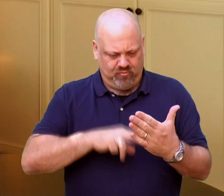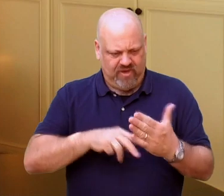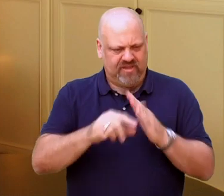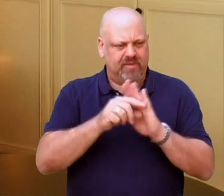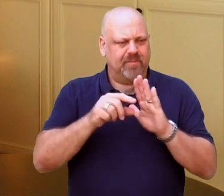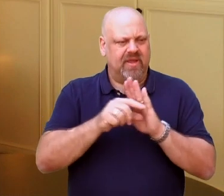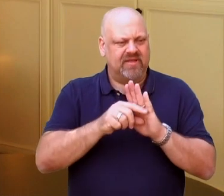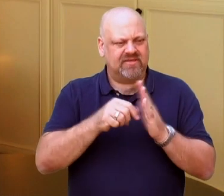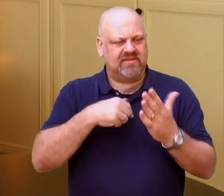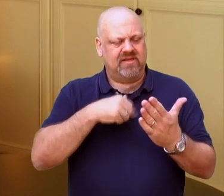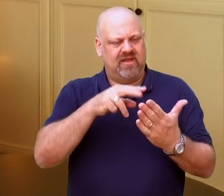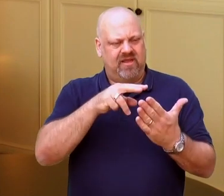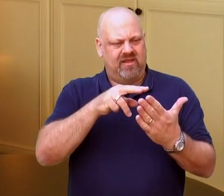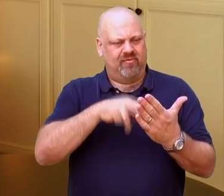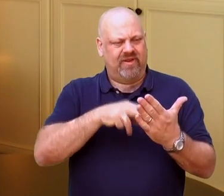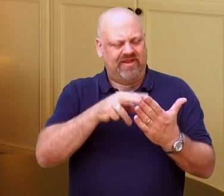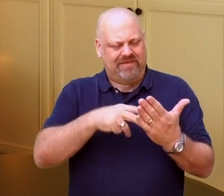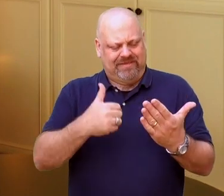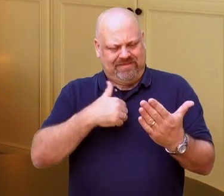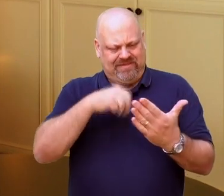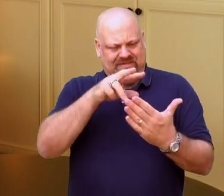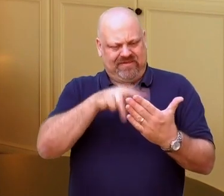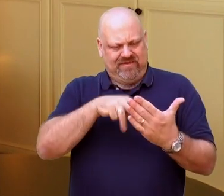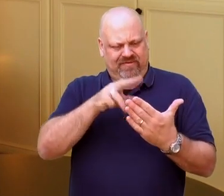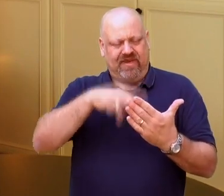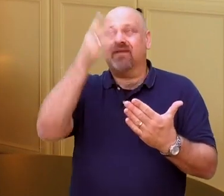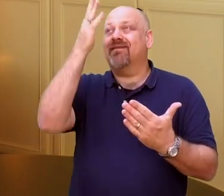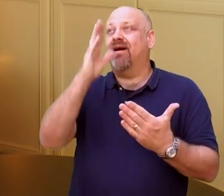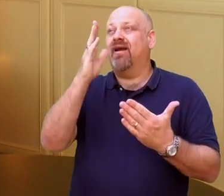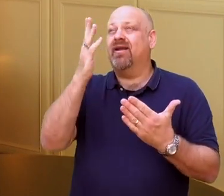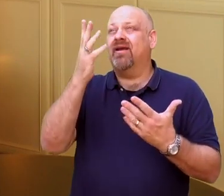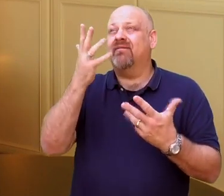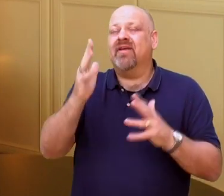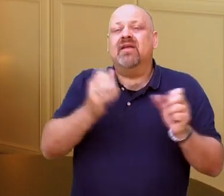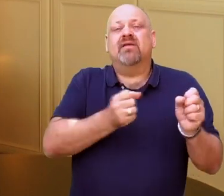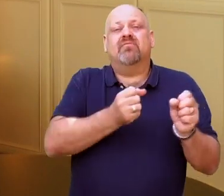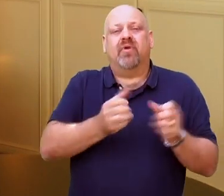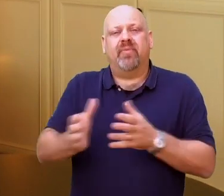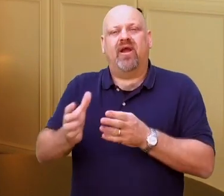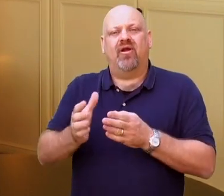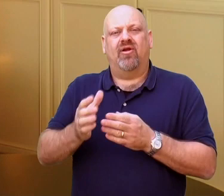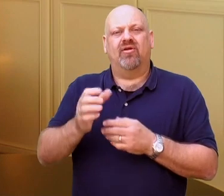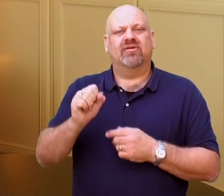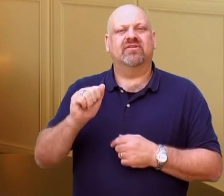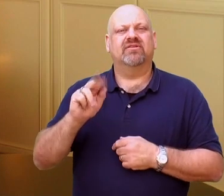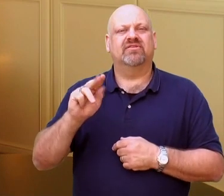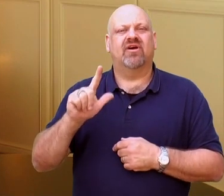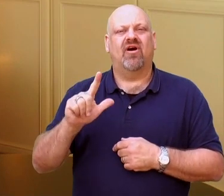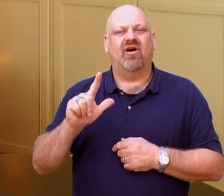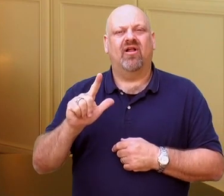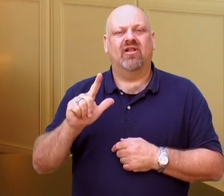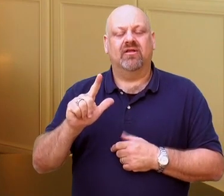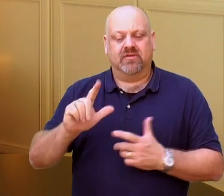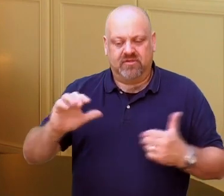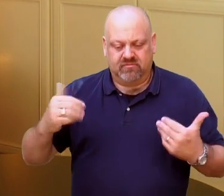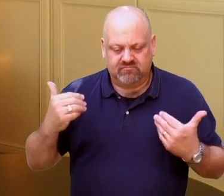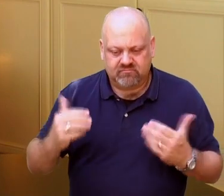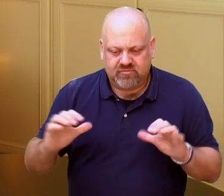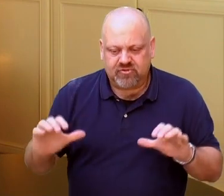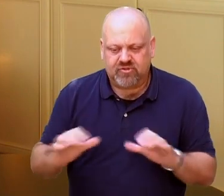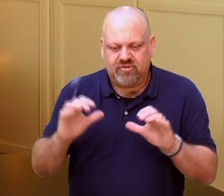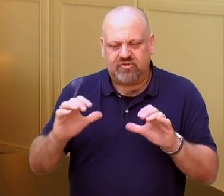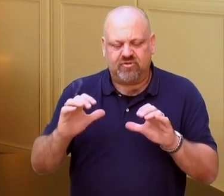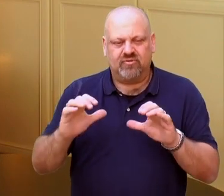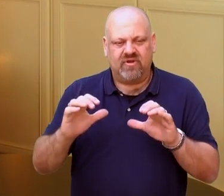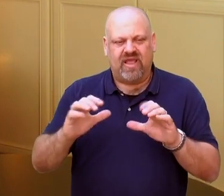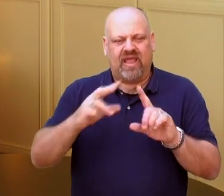When I read this passage, I read that God had been preparing Saul to